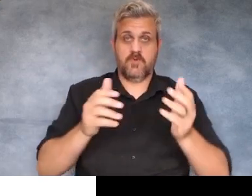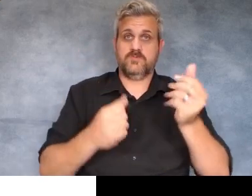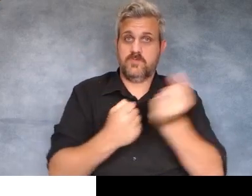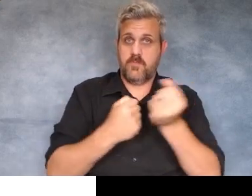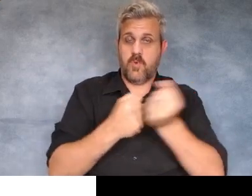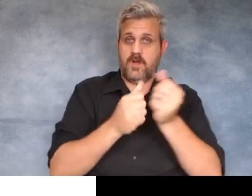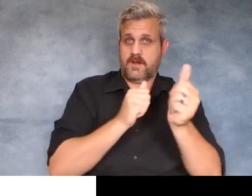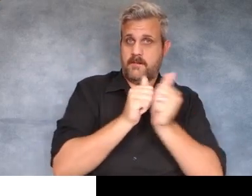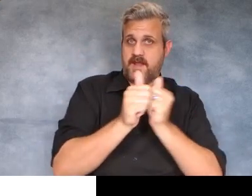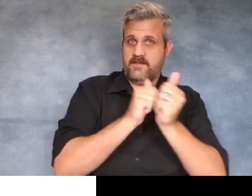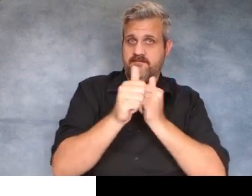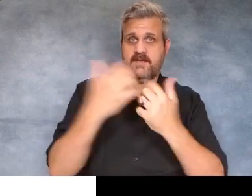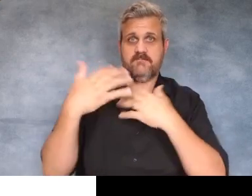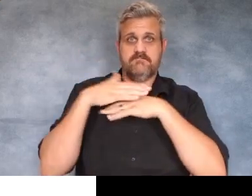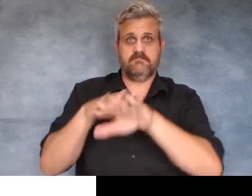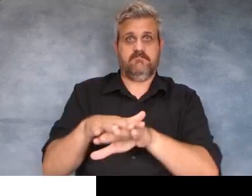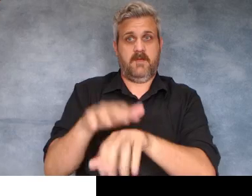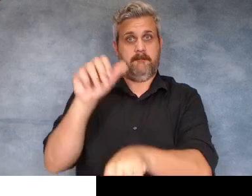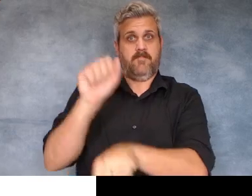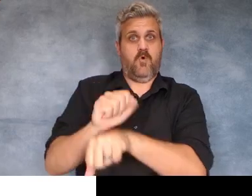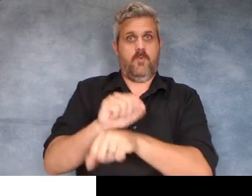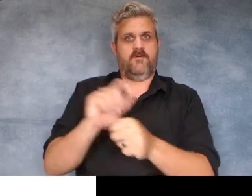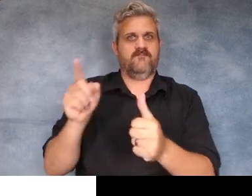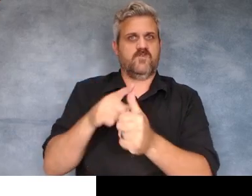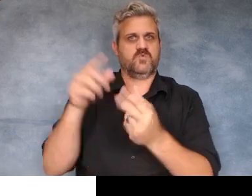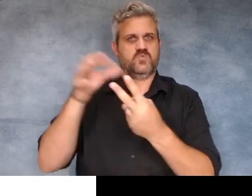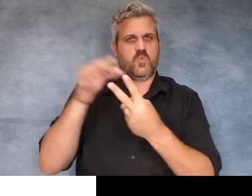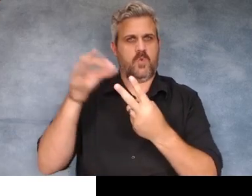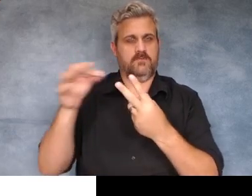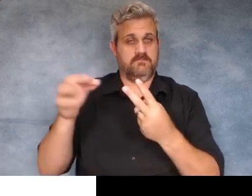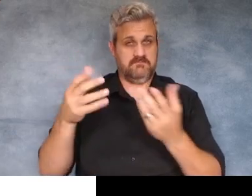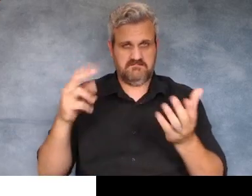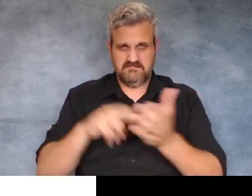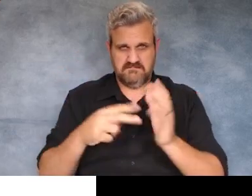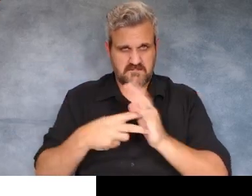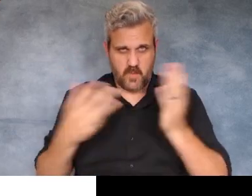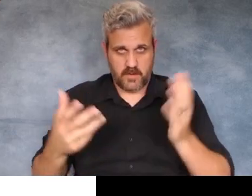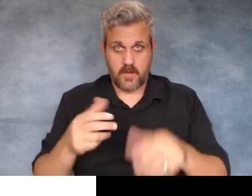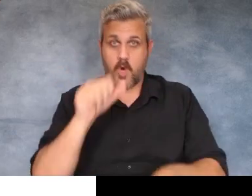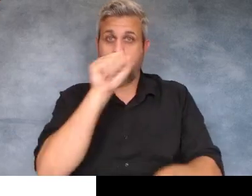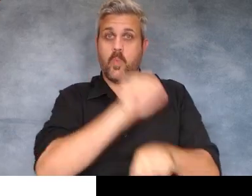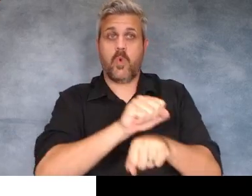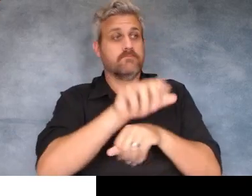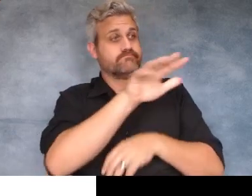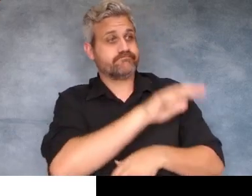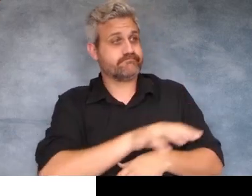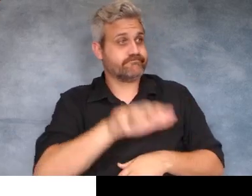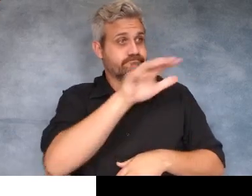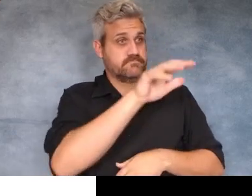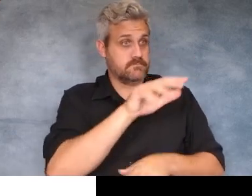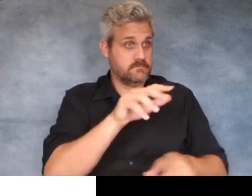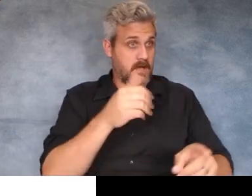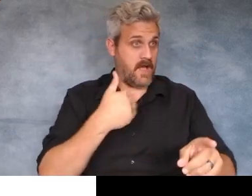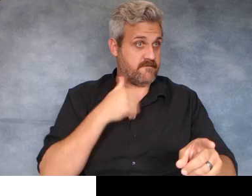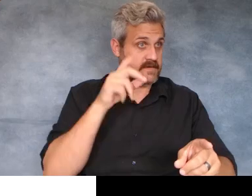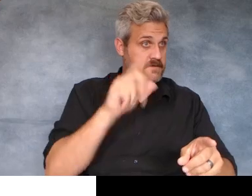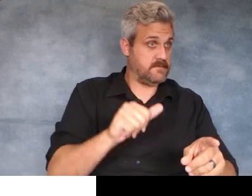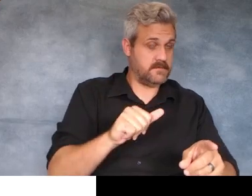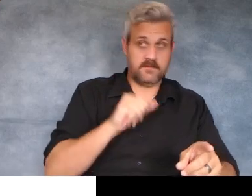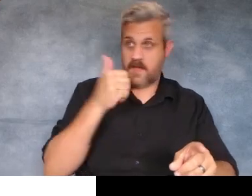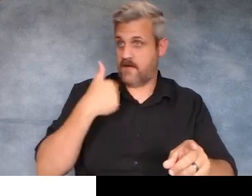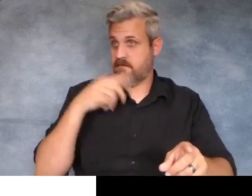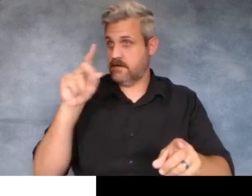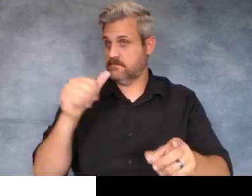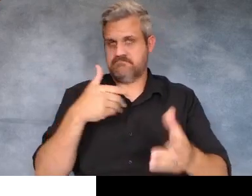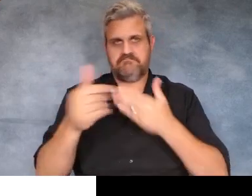integrated employment as a first choice. In other words, a work setting that includes people with and without disabilities, where he or she